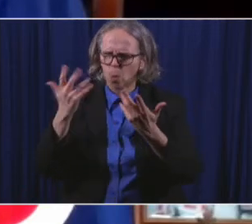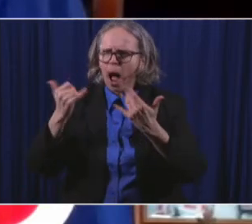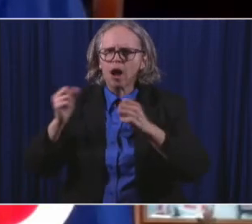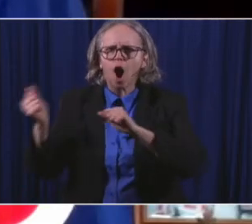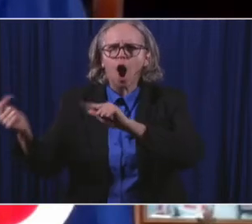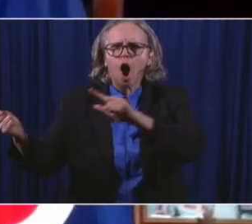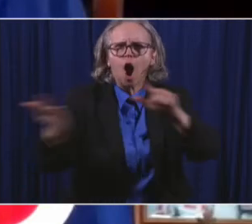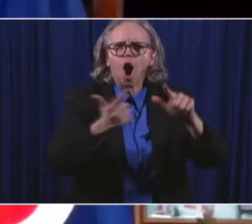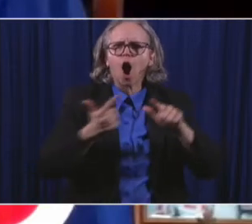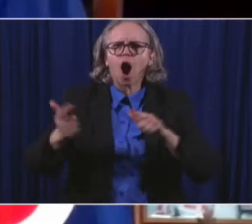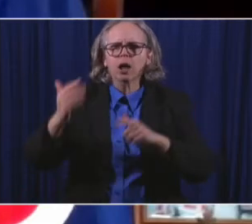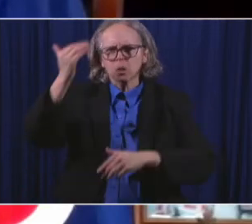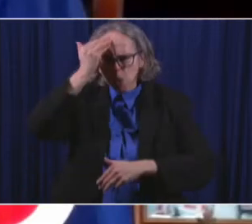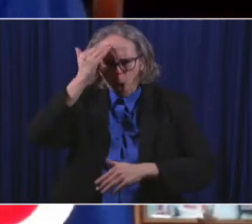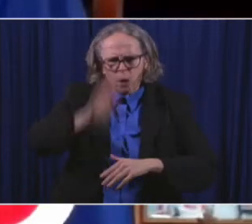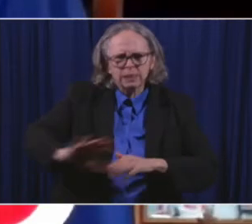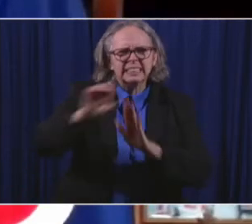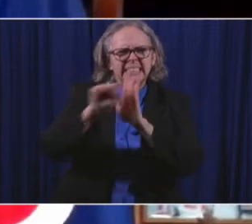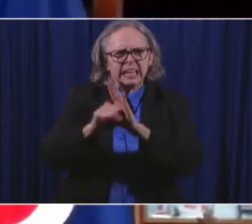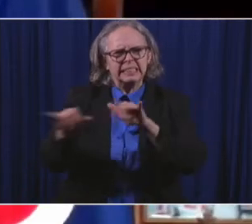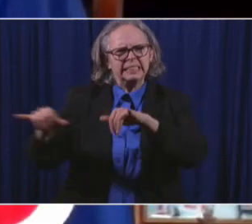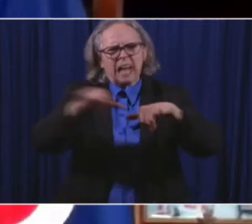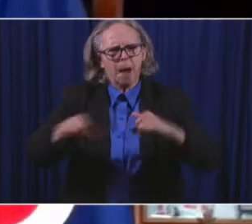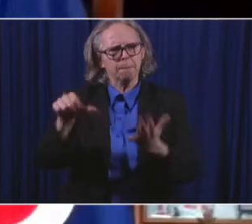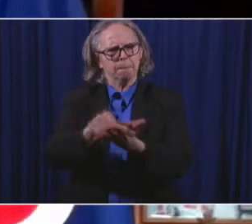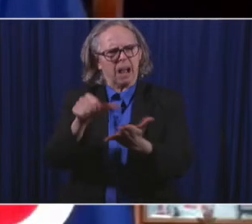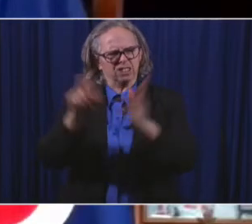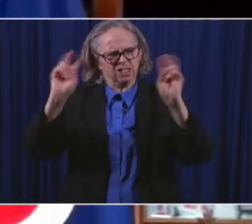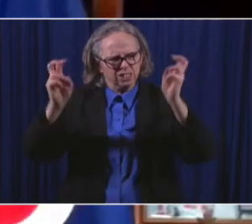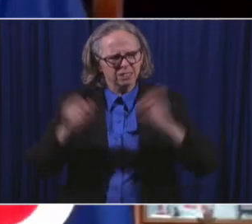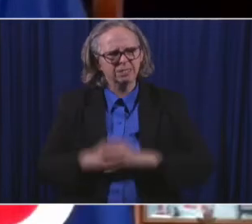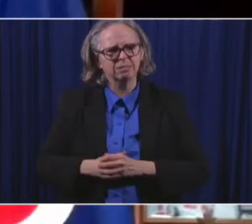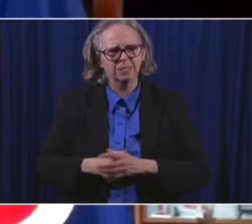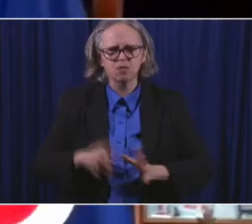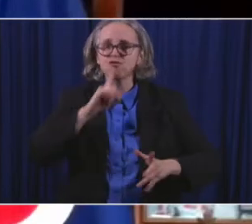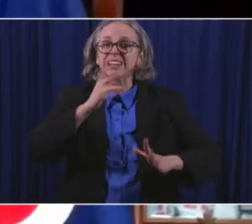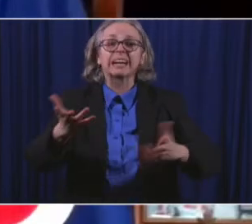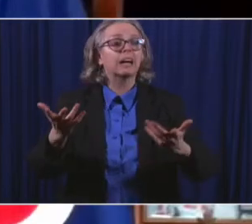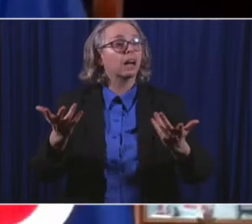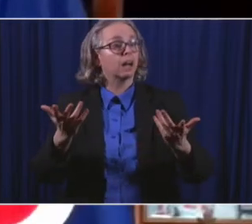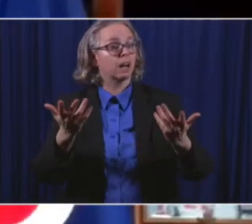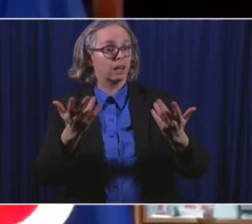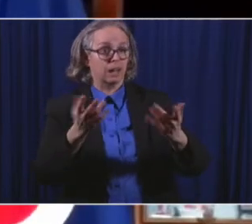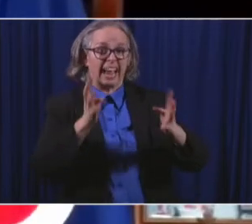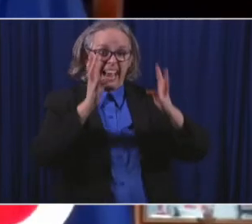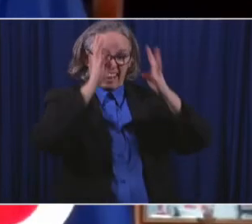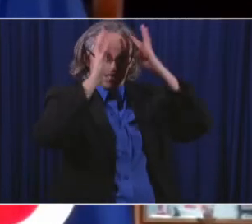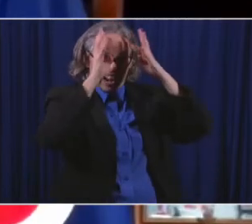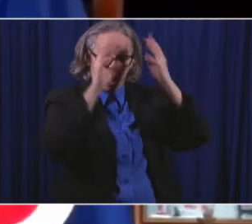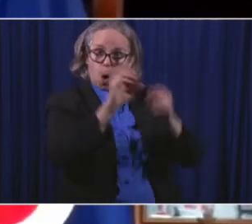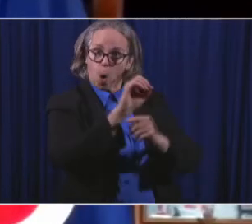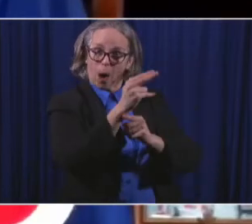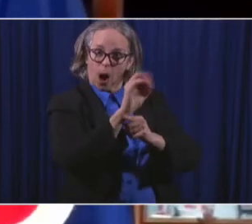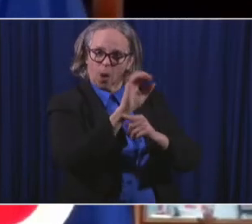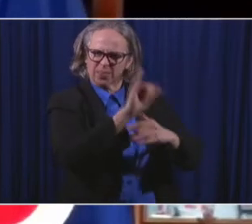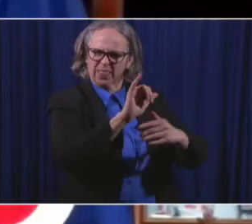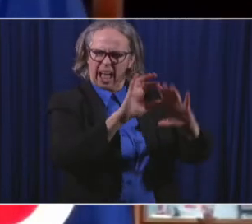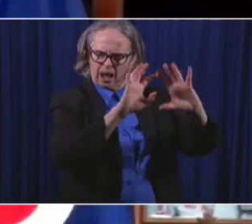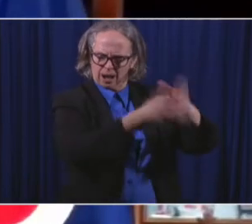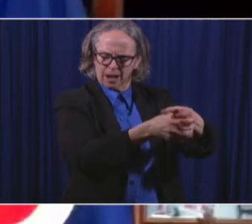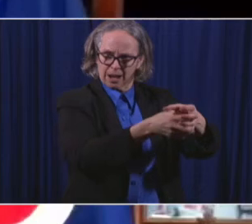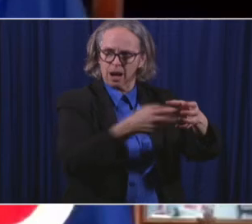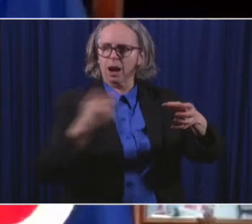collaboration was an Innovate Ohio platform collaboration to create DataOhio.gov along